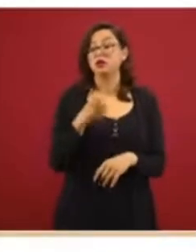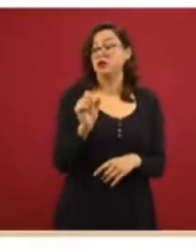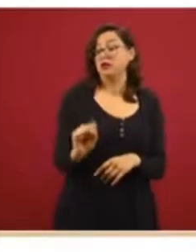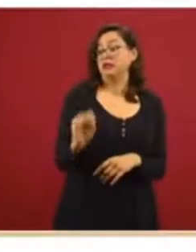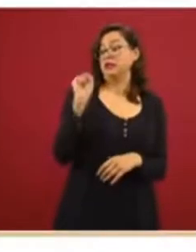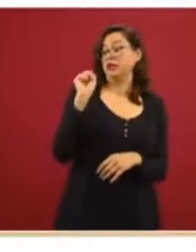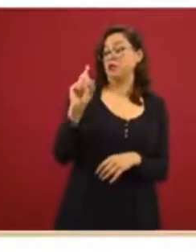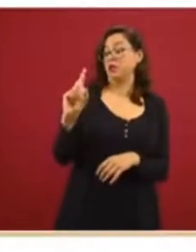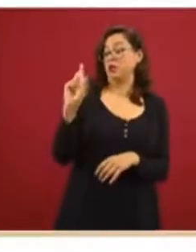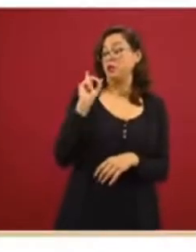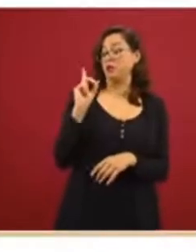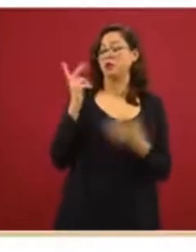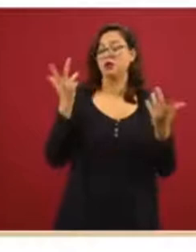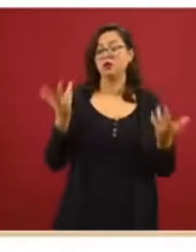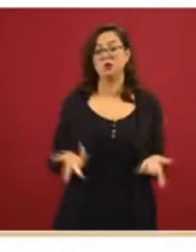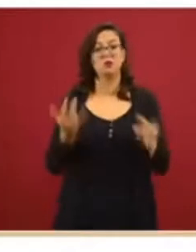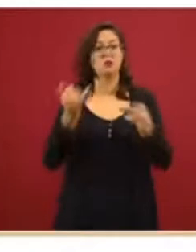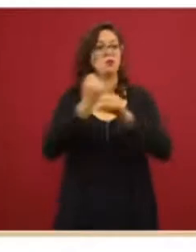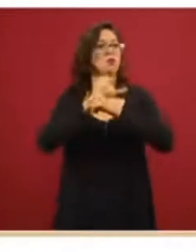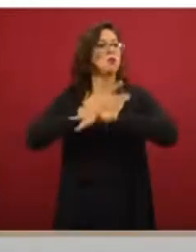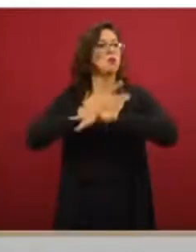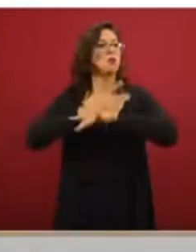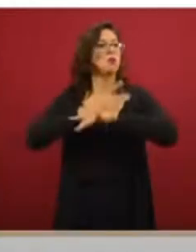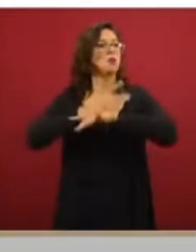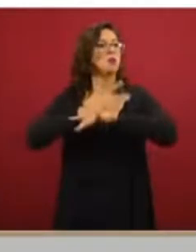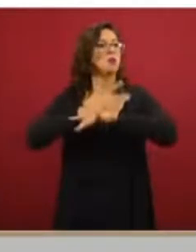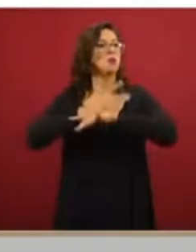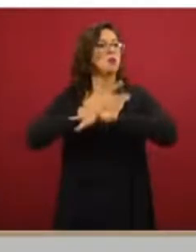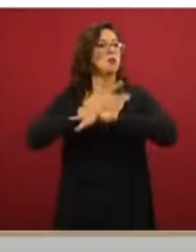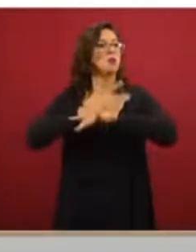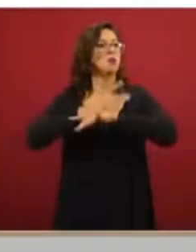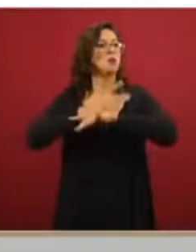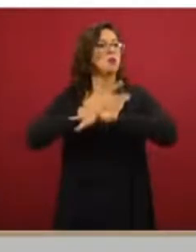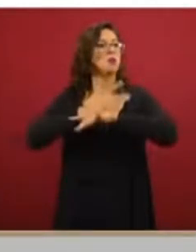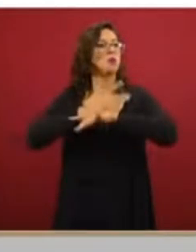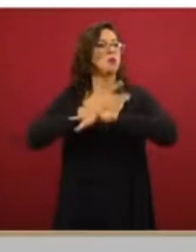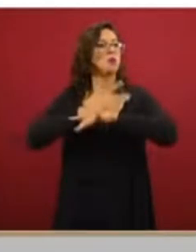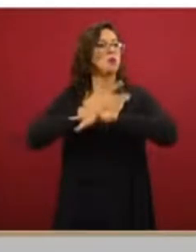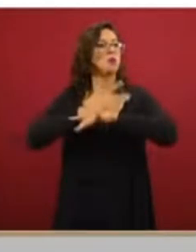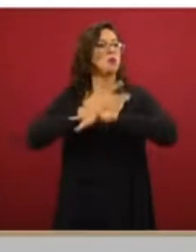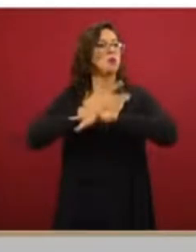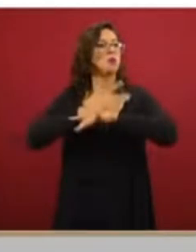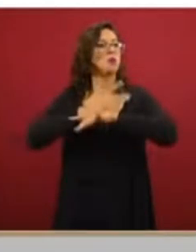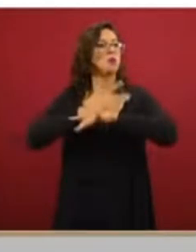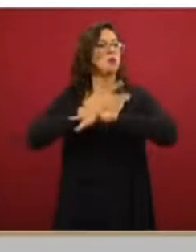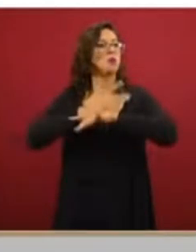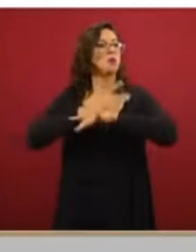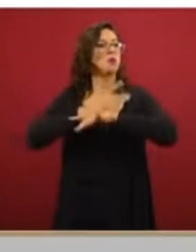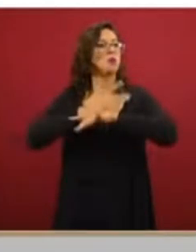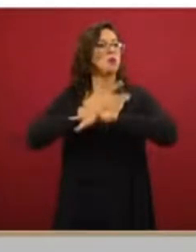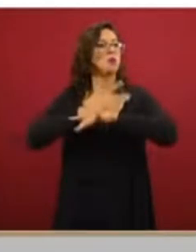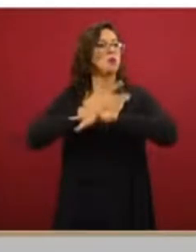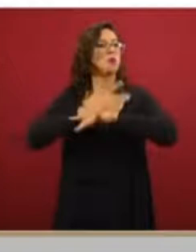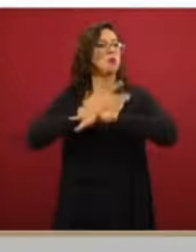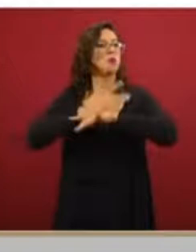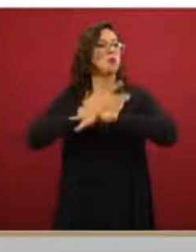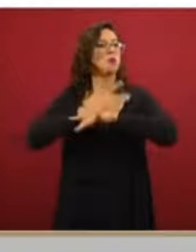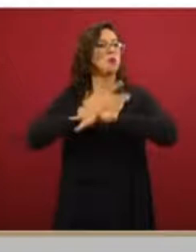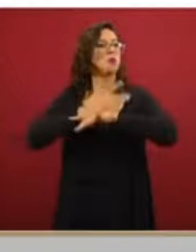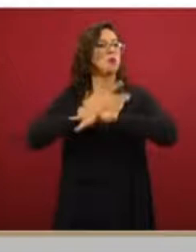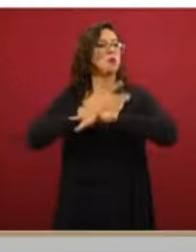fue comentado en la esfera pública. One of the elements that was commented on in the